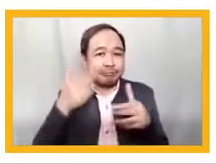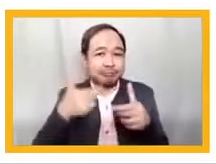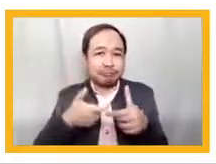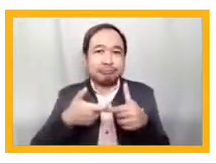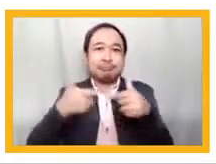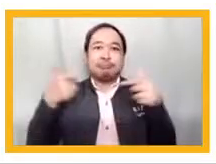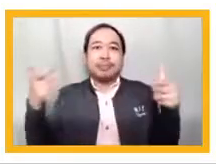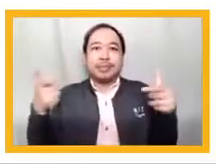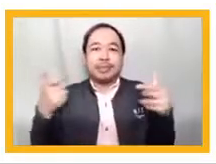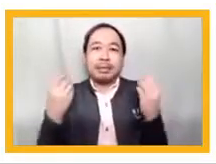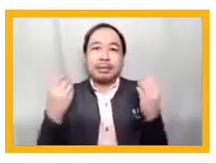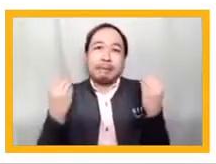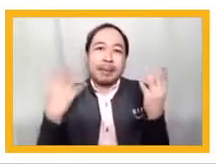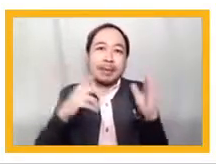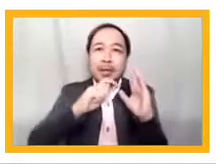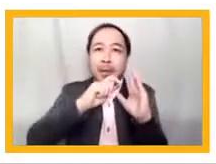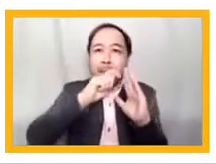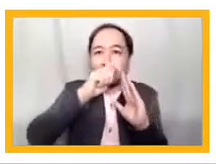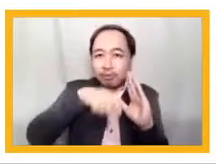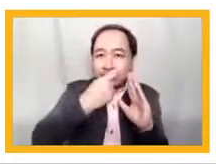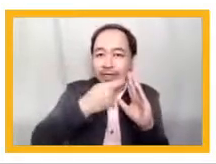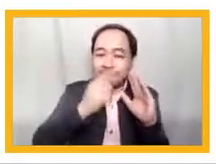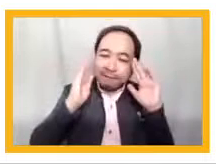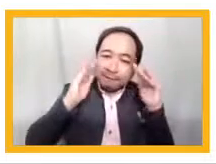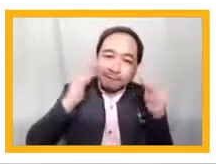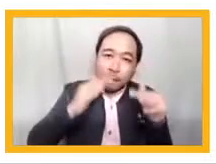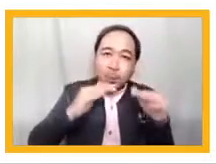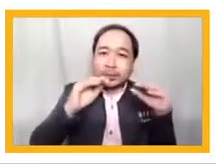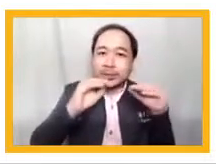education tech. The